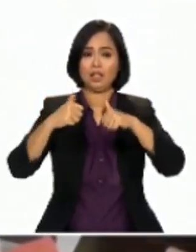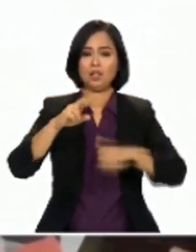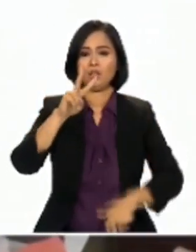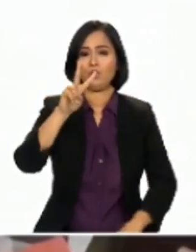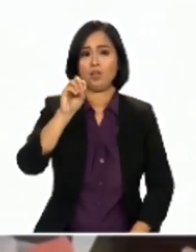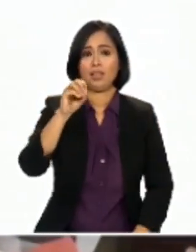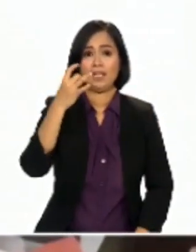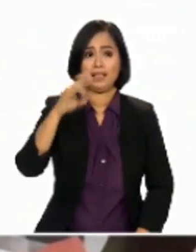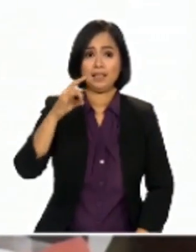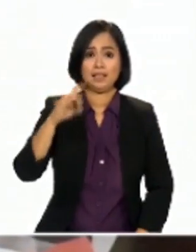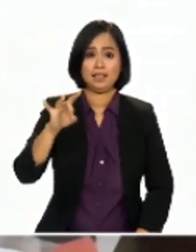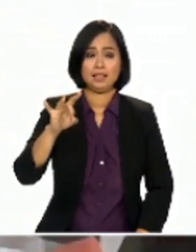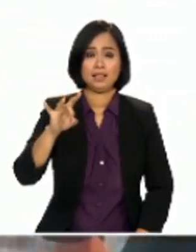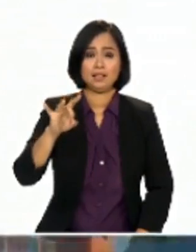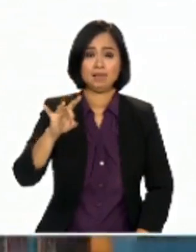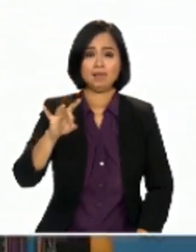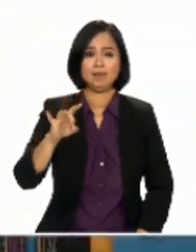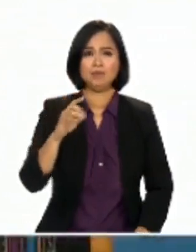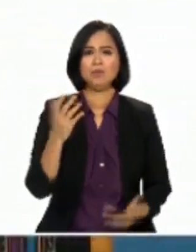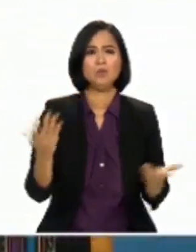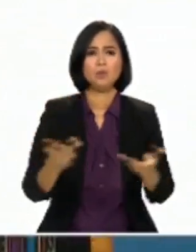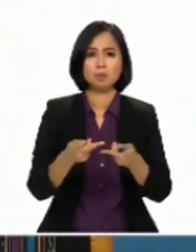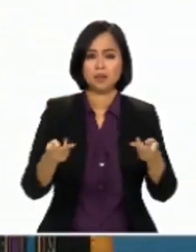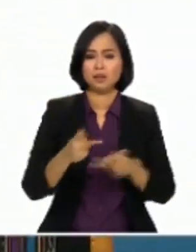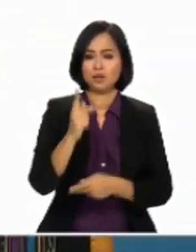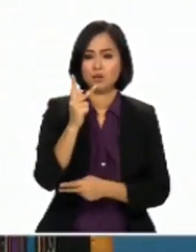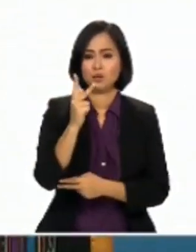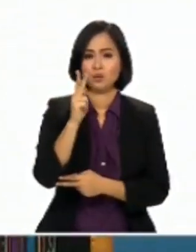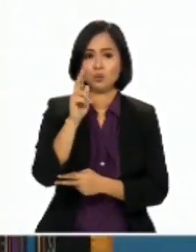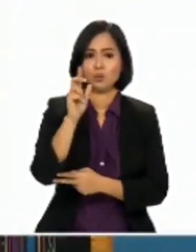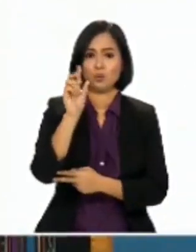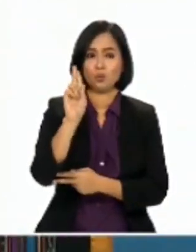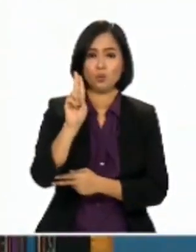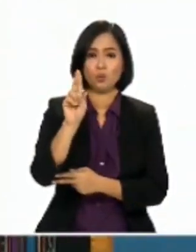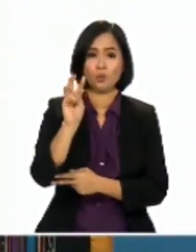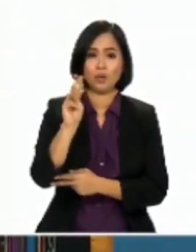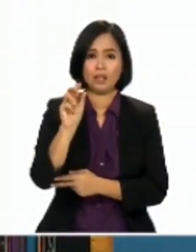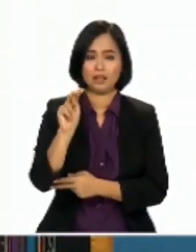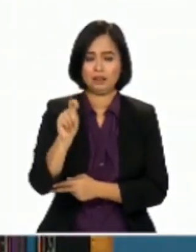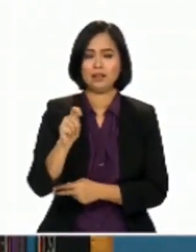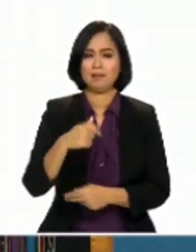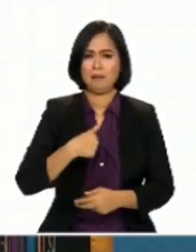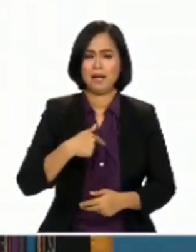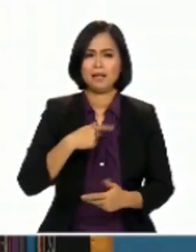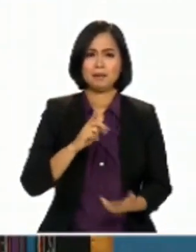2018 is a testament of my commitment